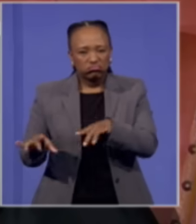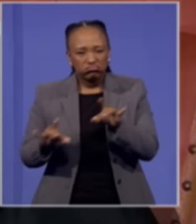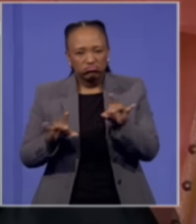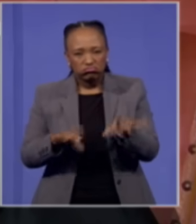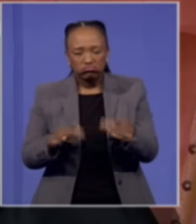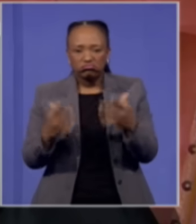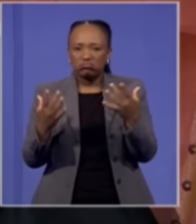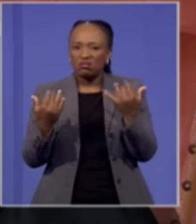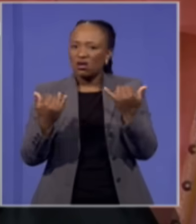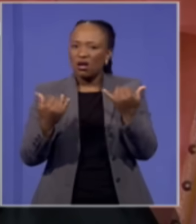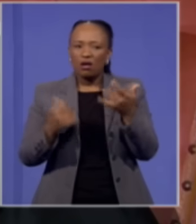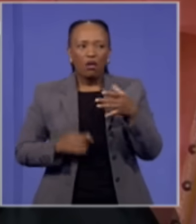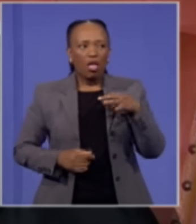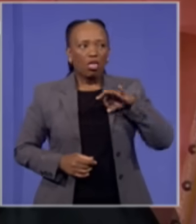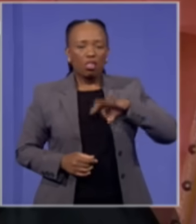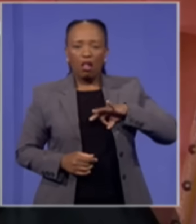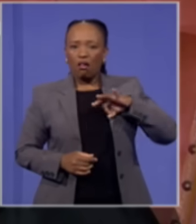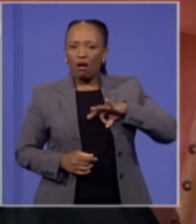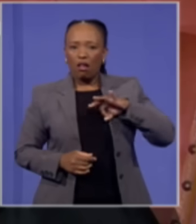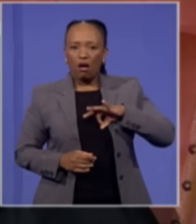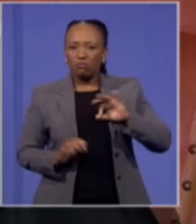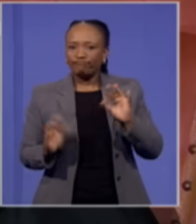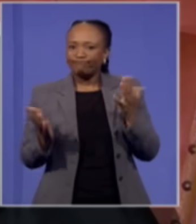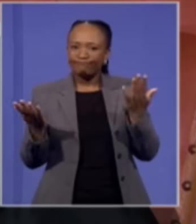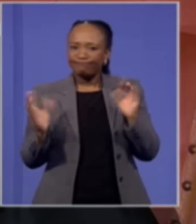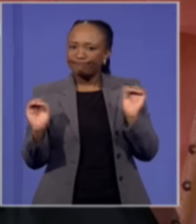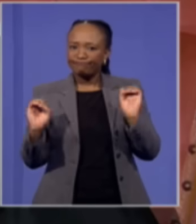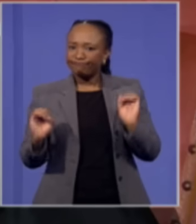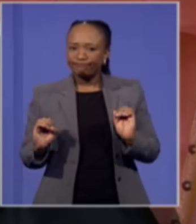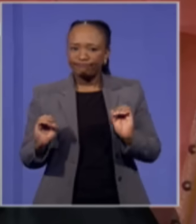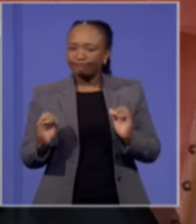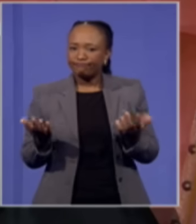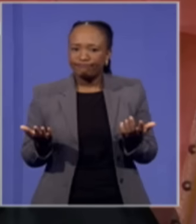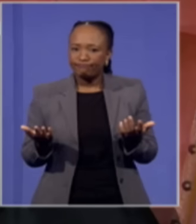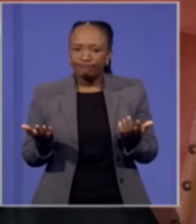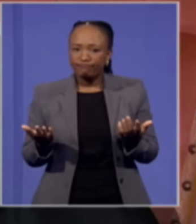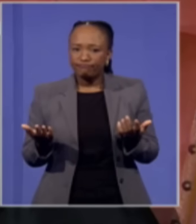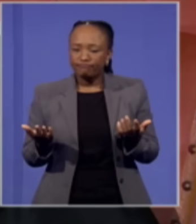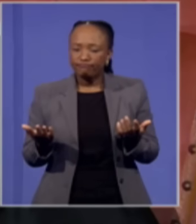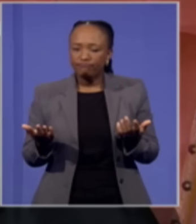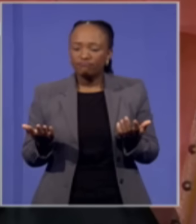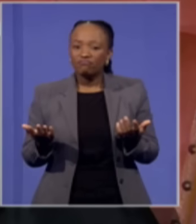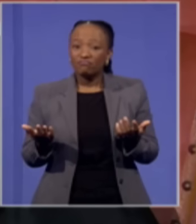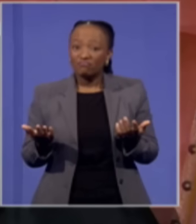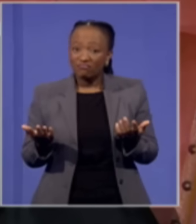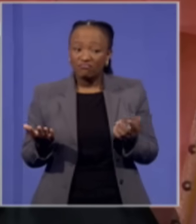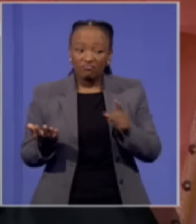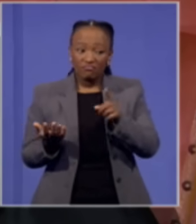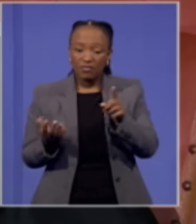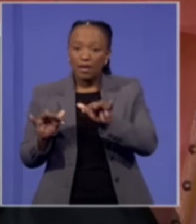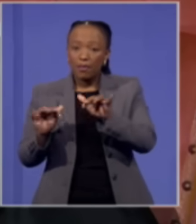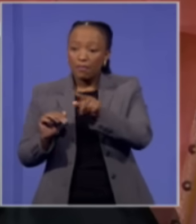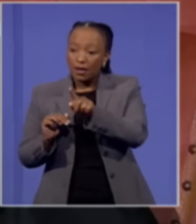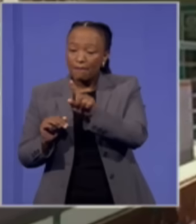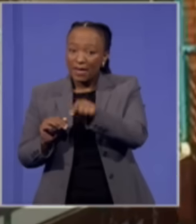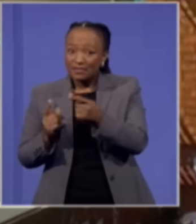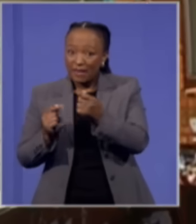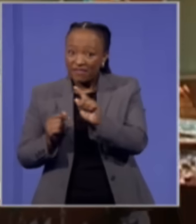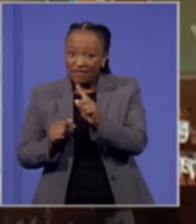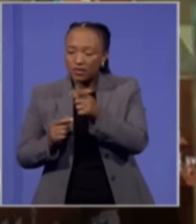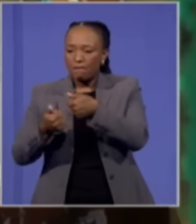don't have any income to live from. But those are the people that should get that money